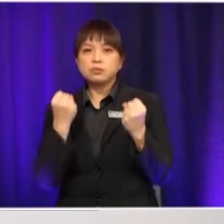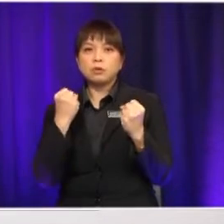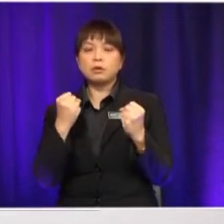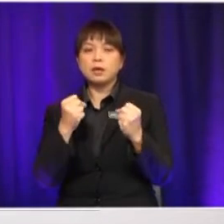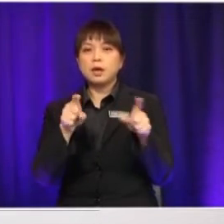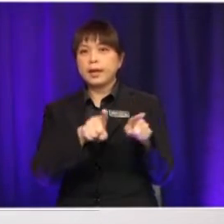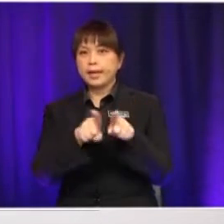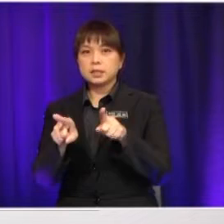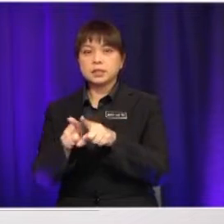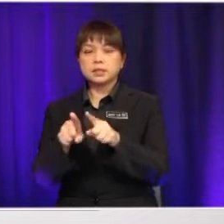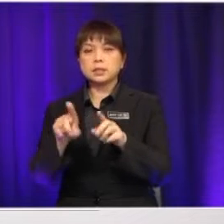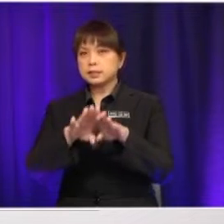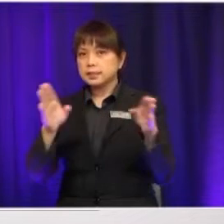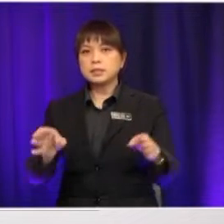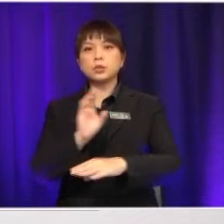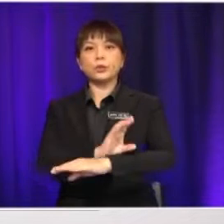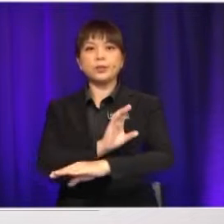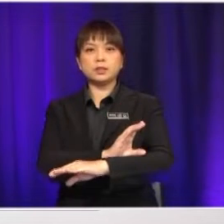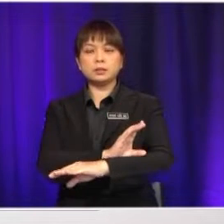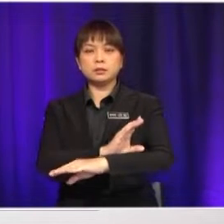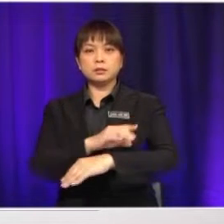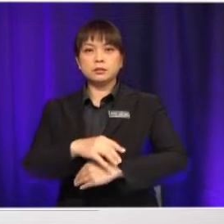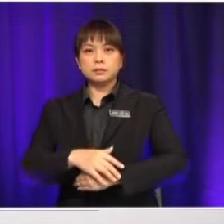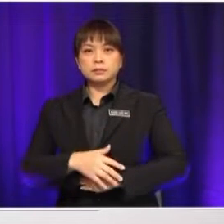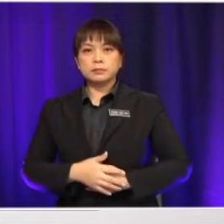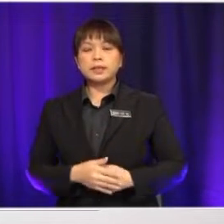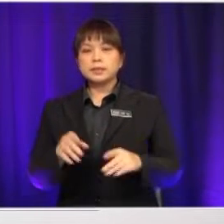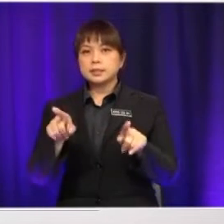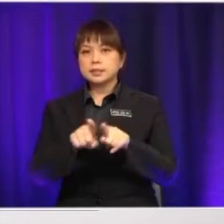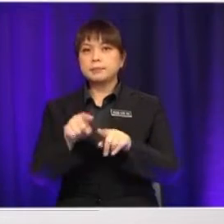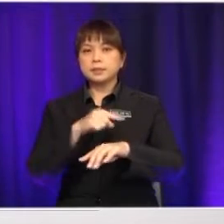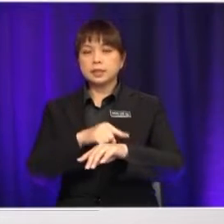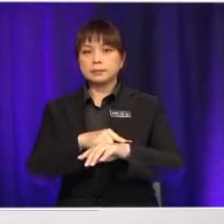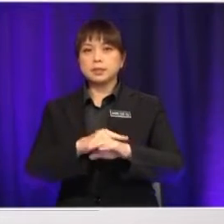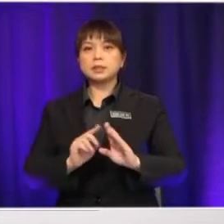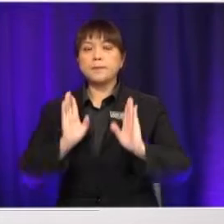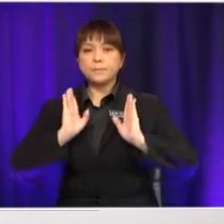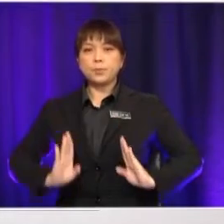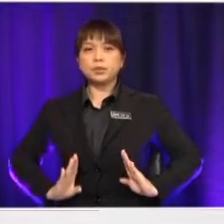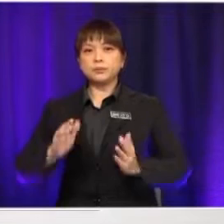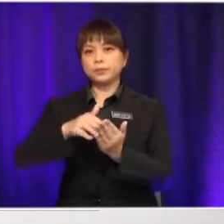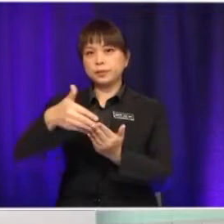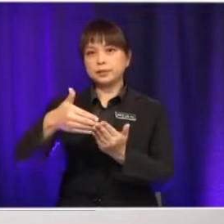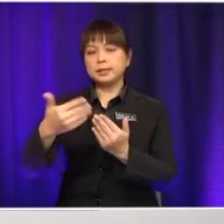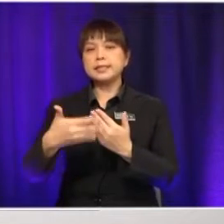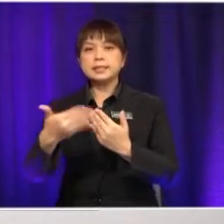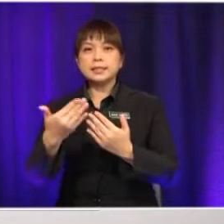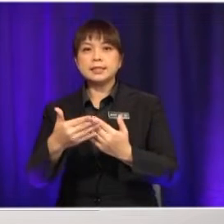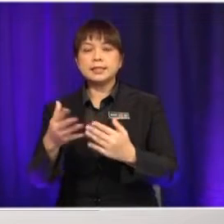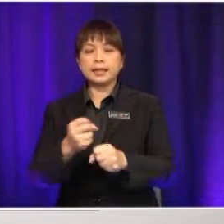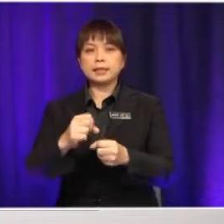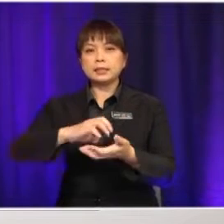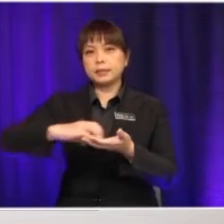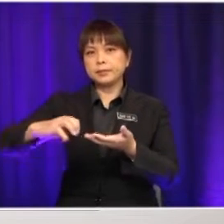the body of a laptop is thin for its portability. At the same time, this means that the body of a laptop will easily get damaged even